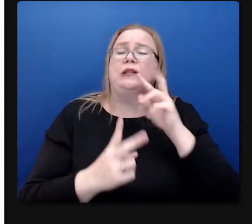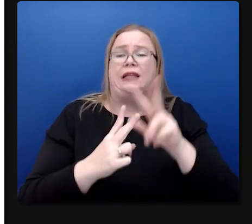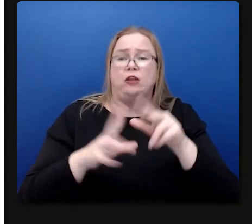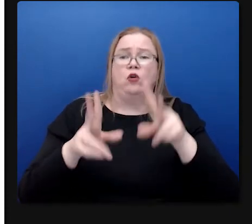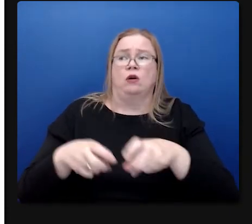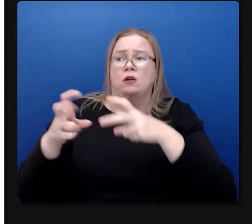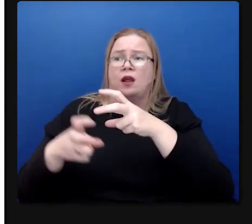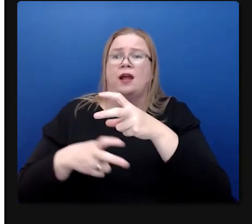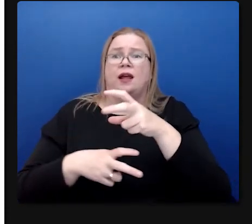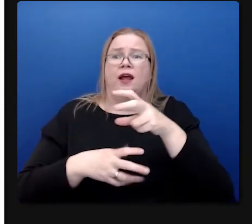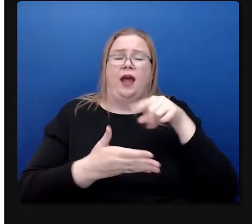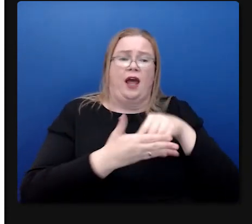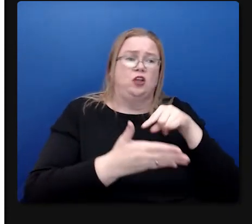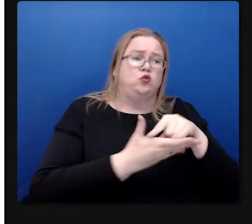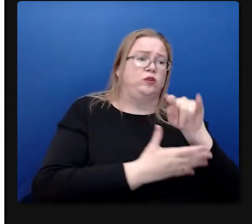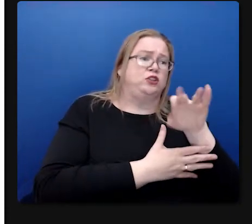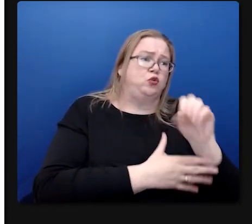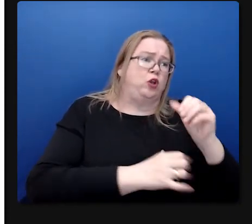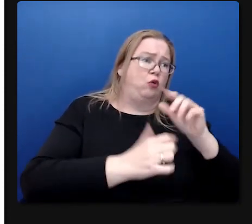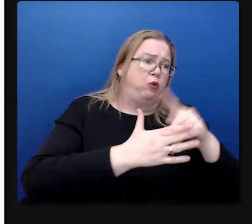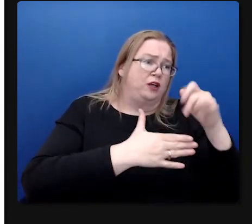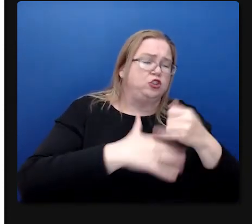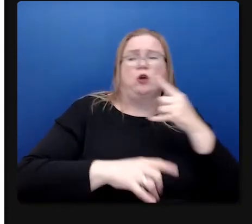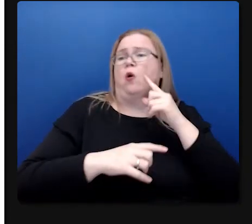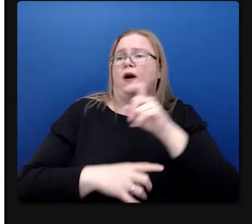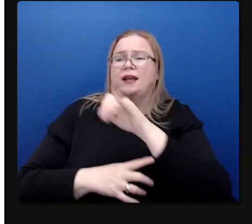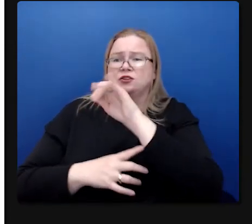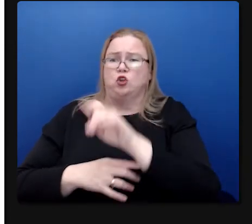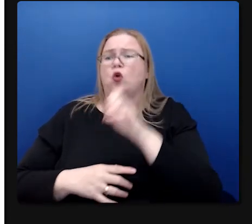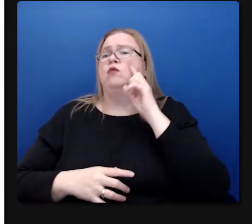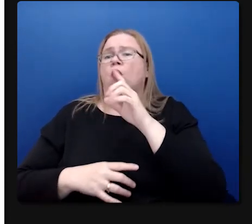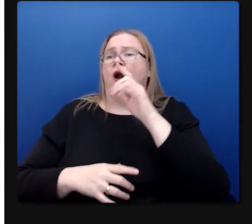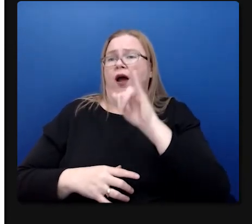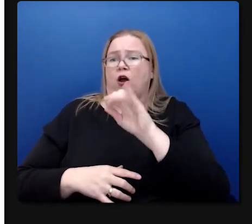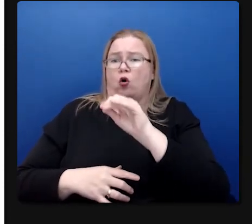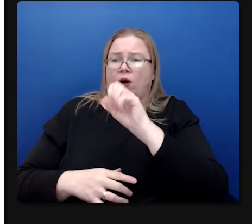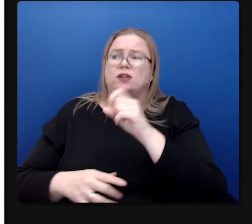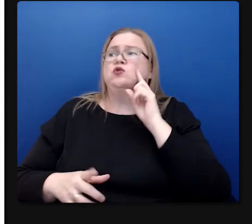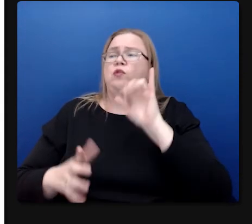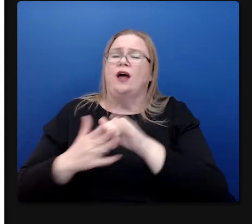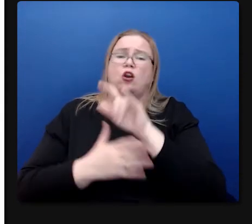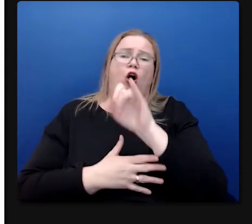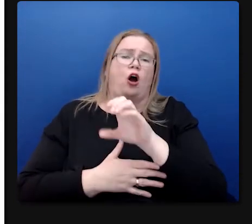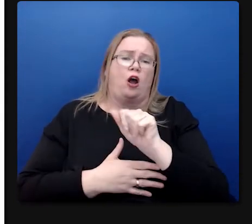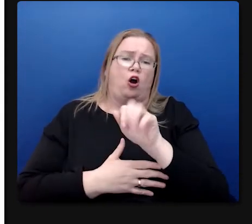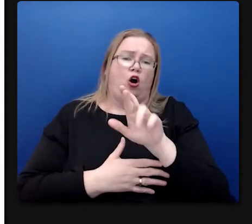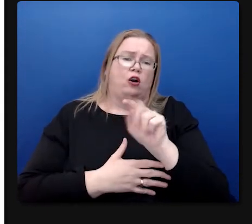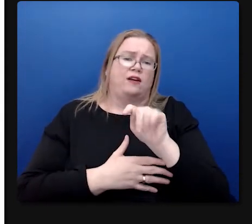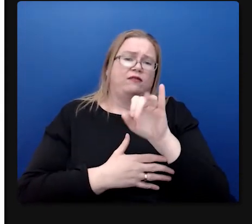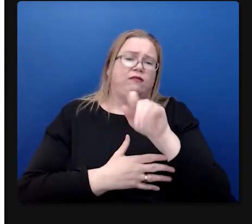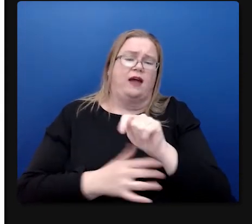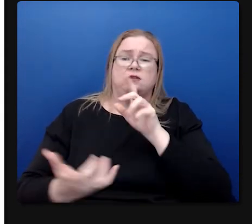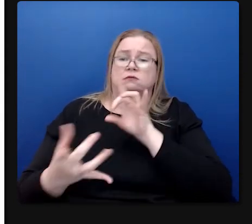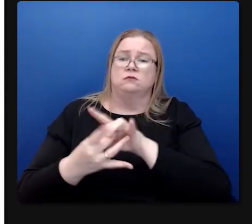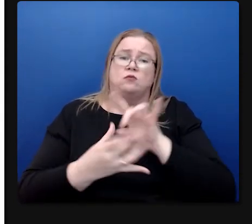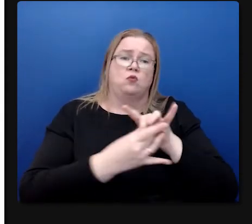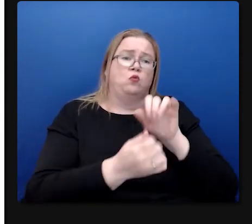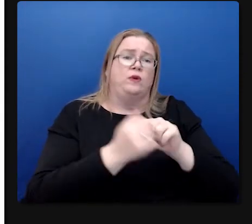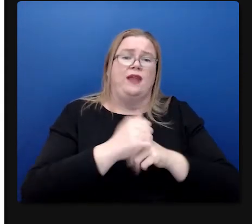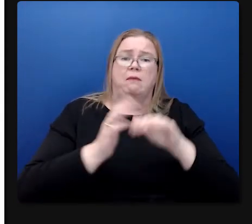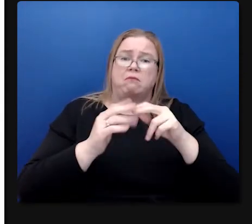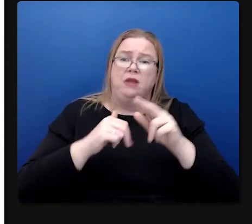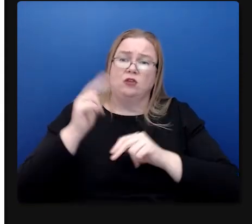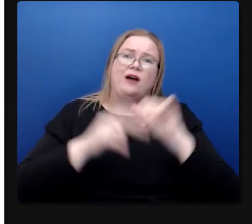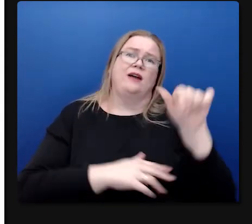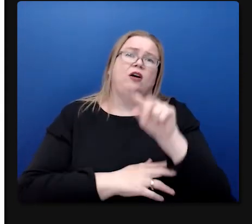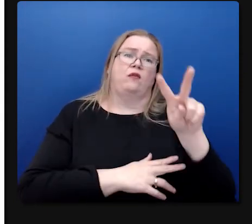either an Android Studio project for Android or an Xcode project for iOS to the sort of artifacts associated with this build so that then another